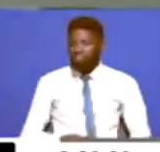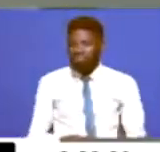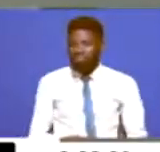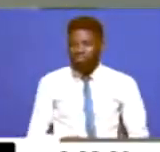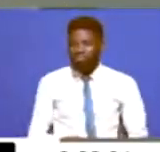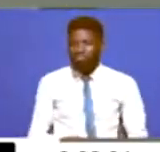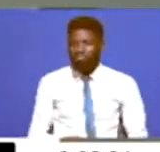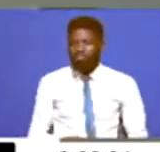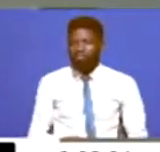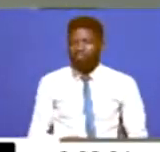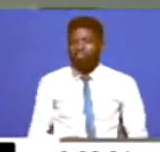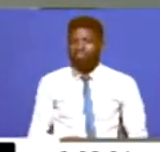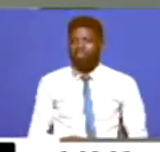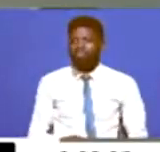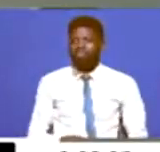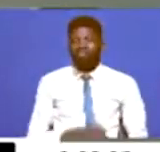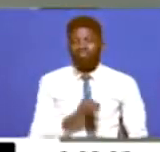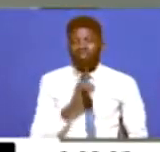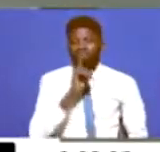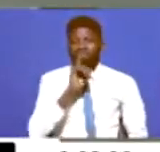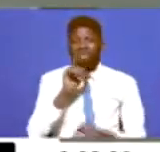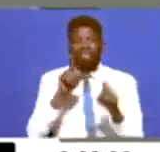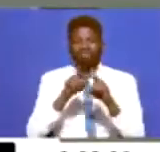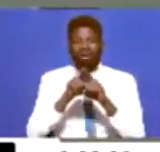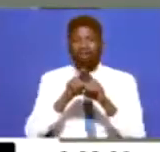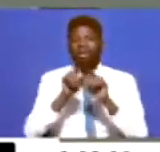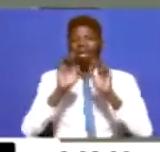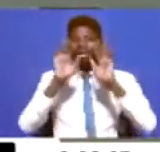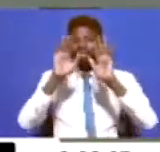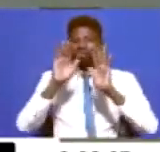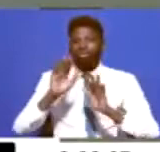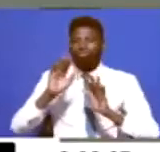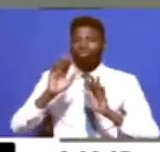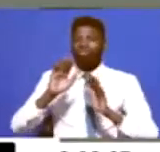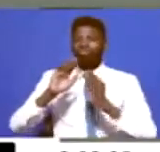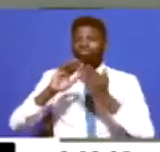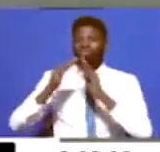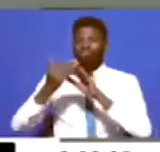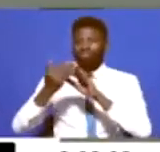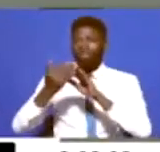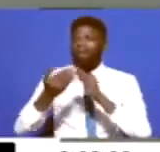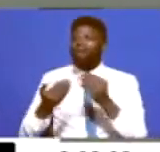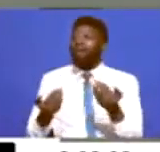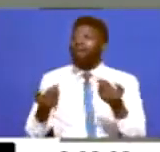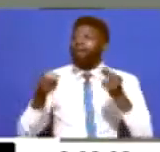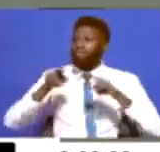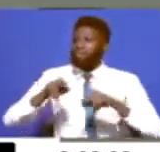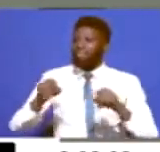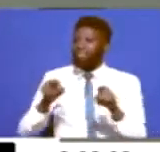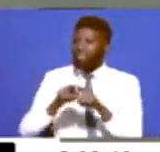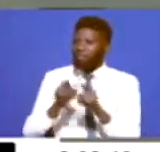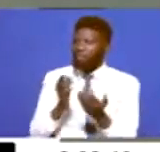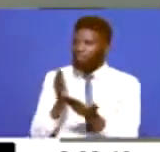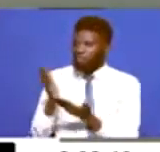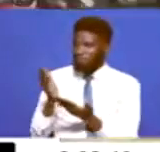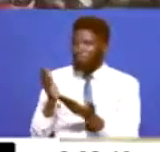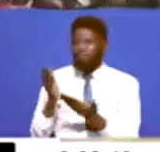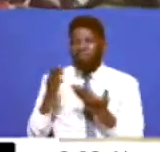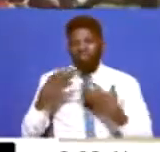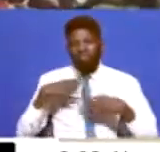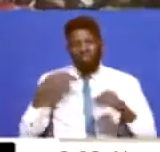The same script was replicated in Kisumu City as motorists campered to have a liter or two of the now rare